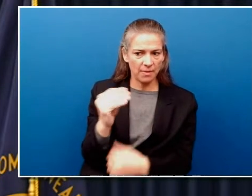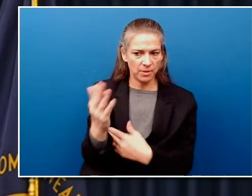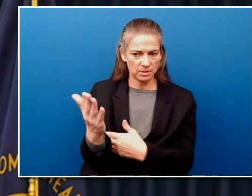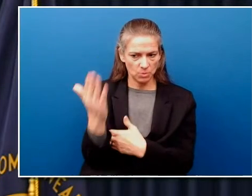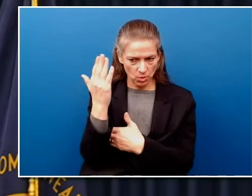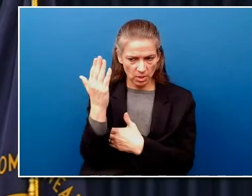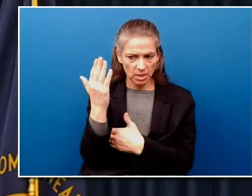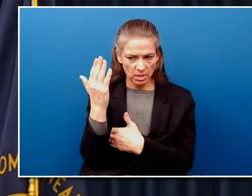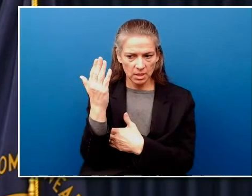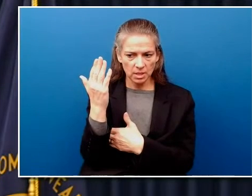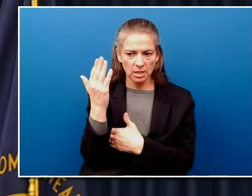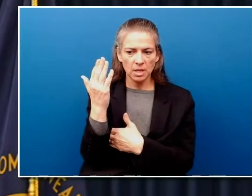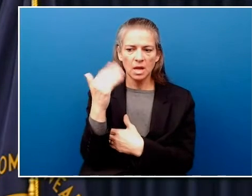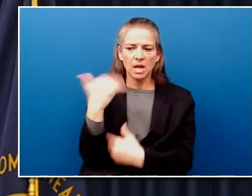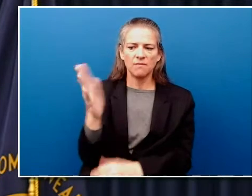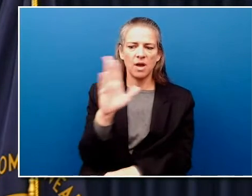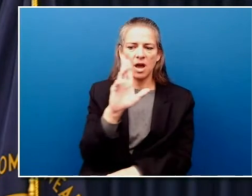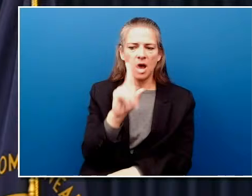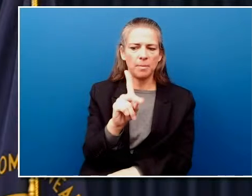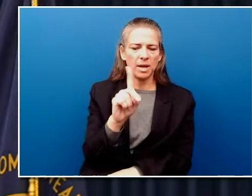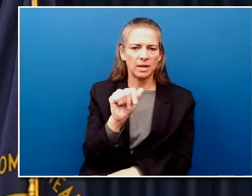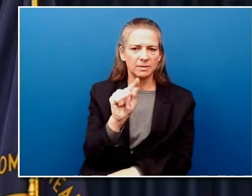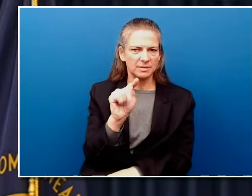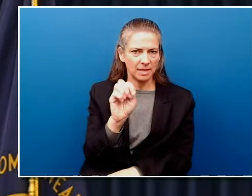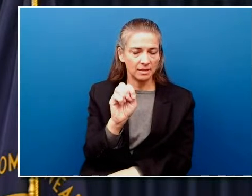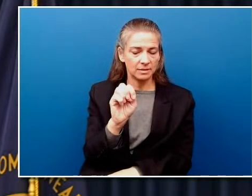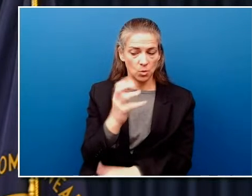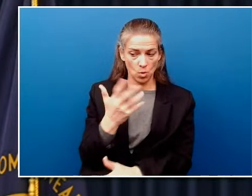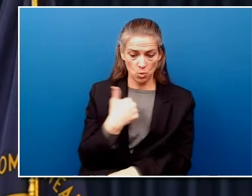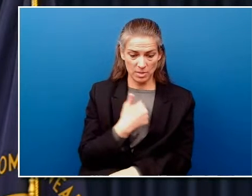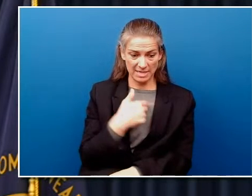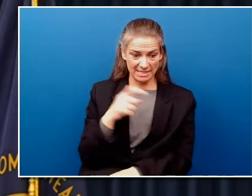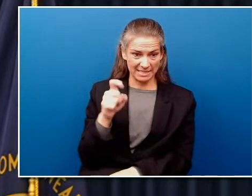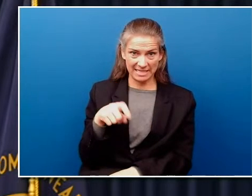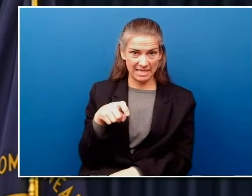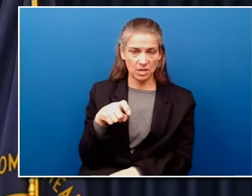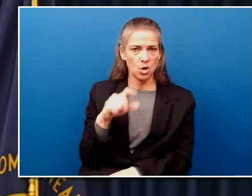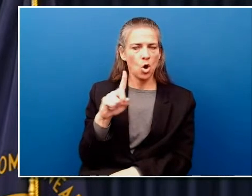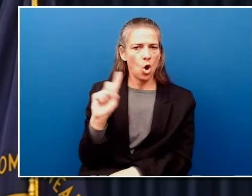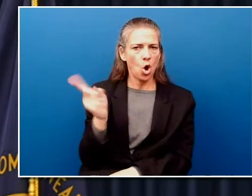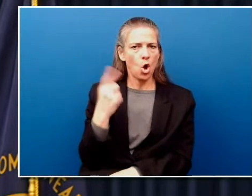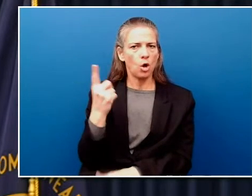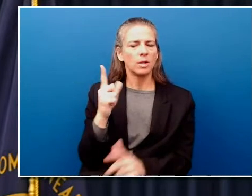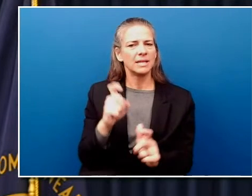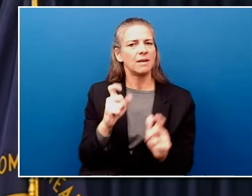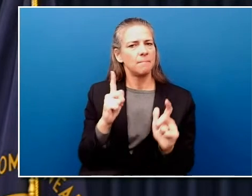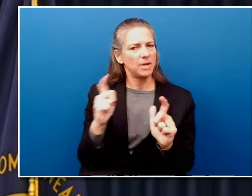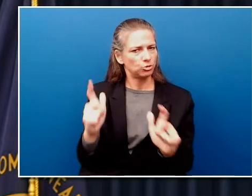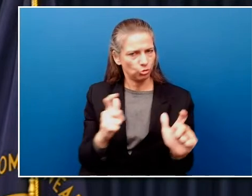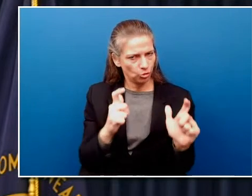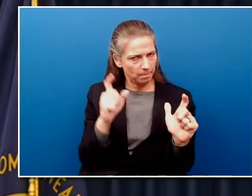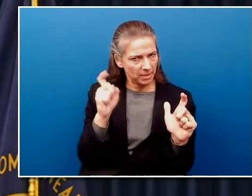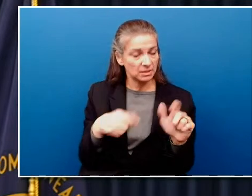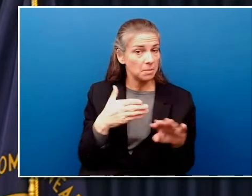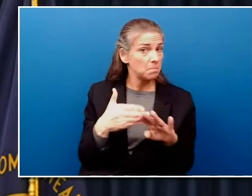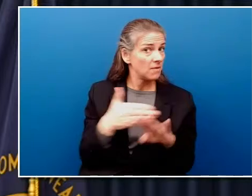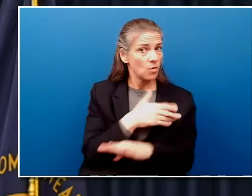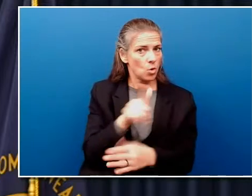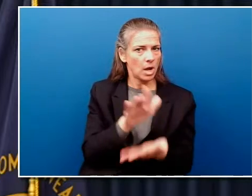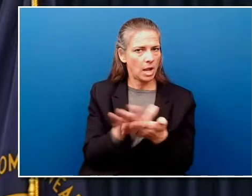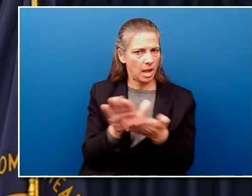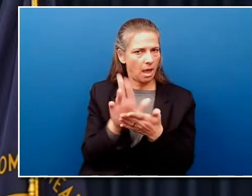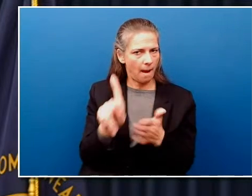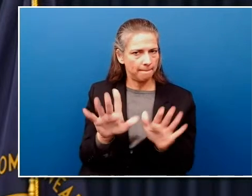them updates. What we will need is for everyone to take photographs before they clean up. These are both